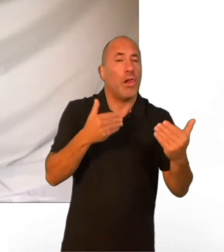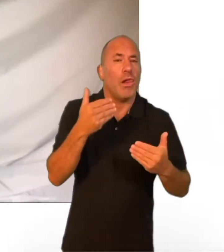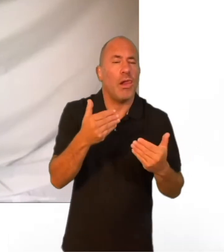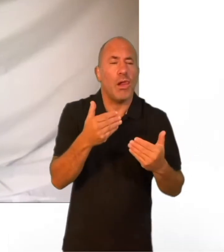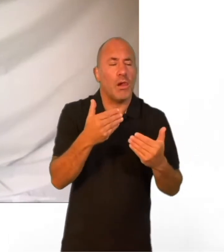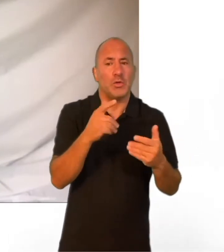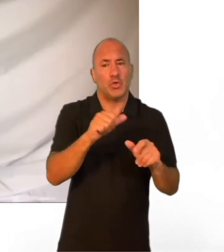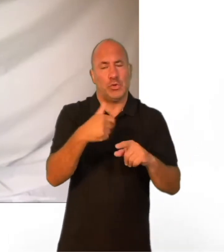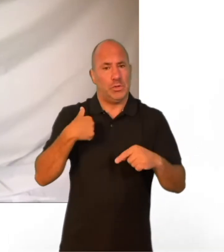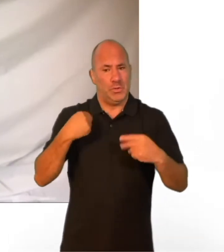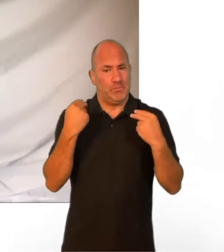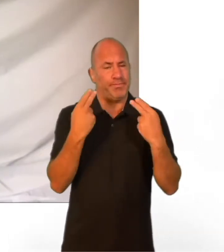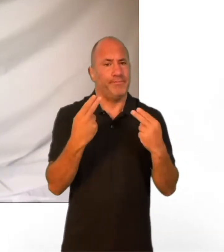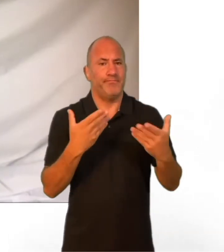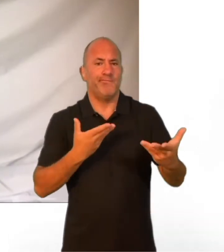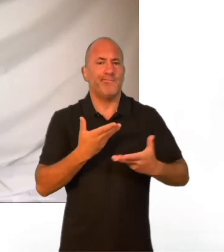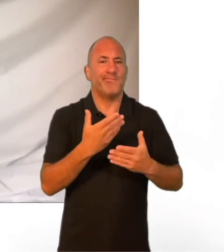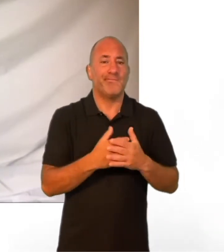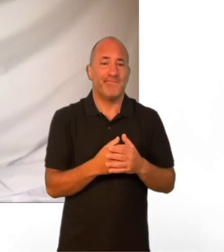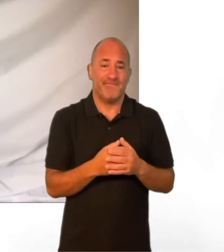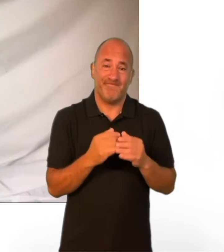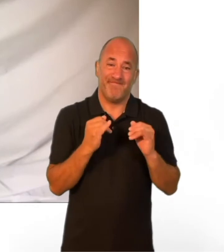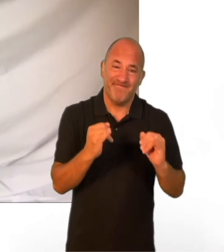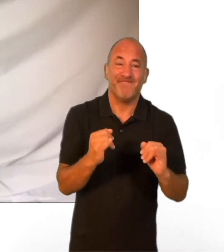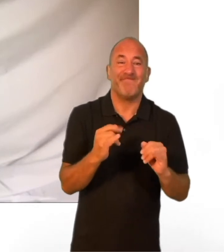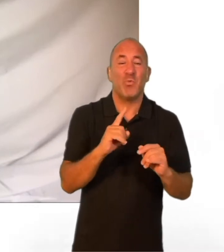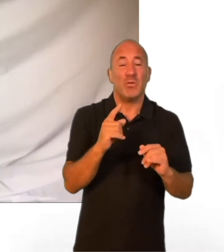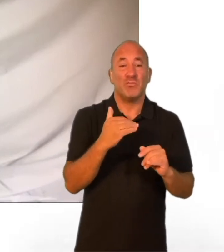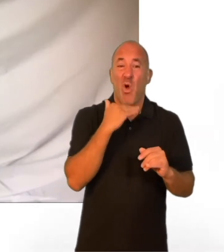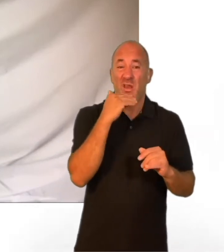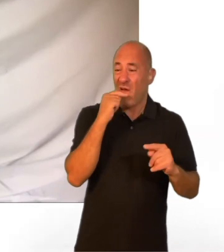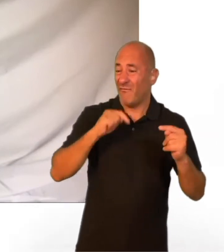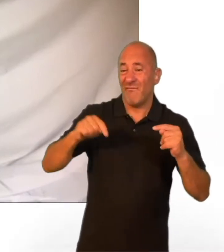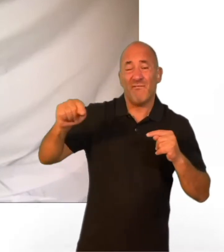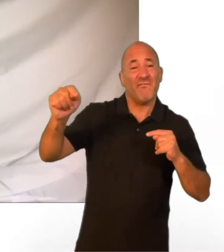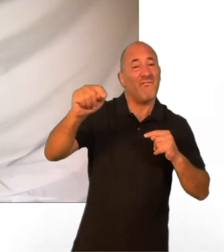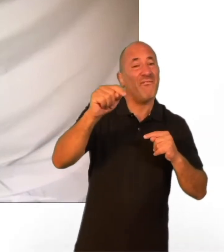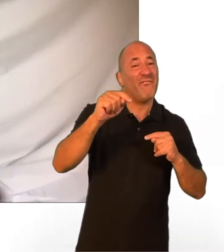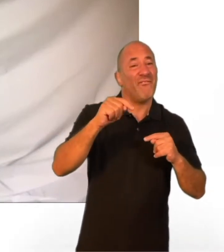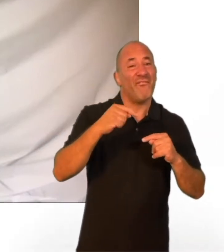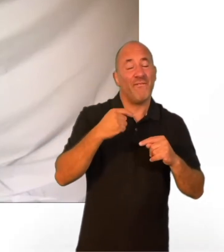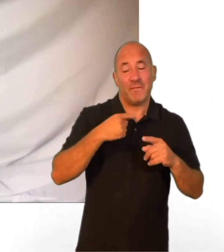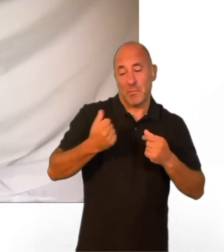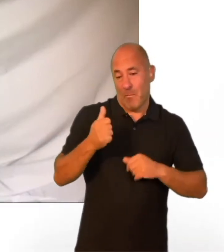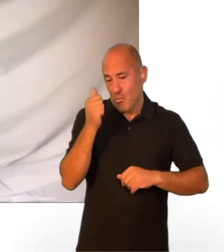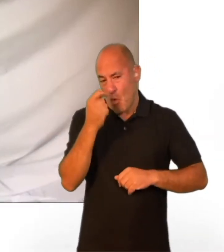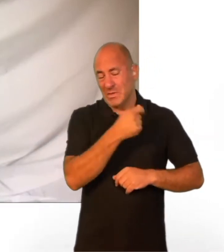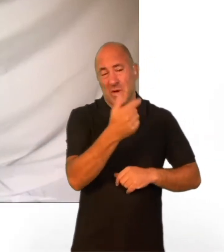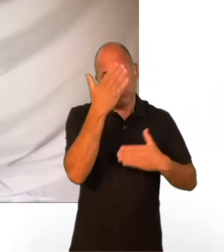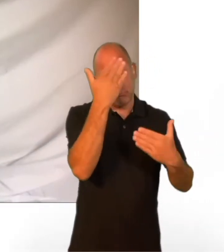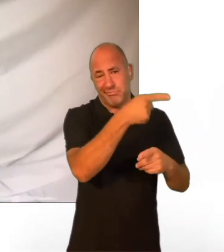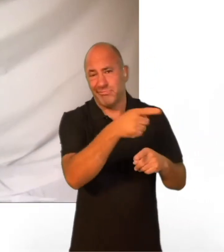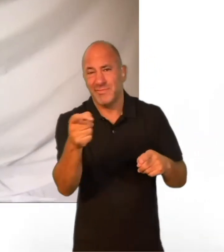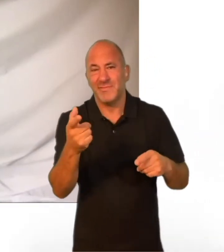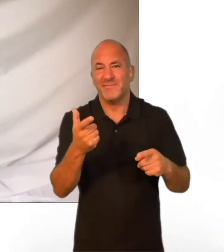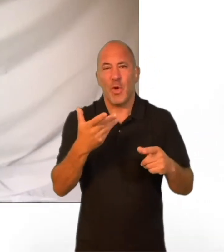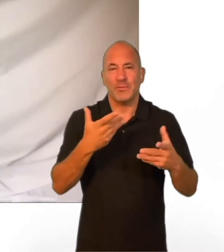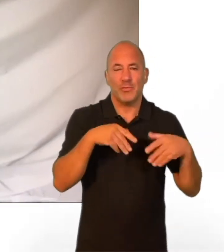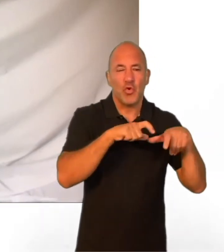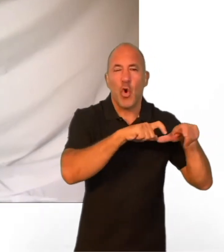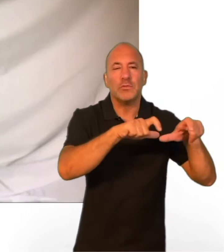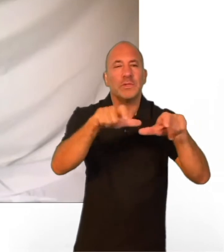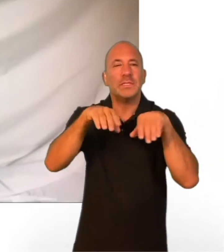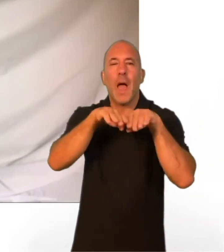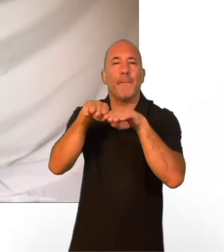it, is such a big step forward. And it's unfortunate that it's not consistently happening. So